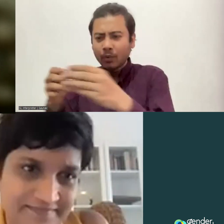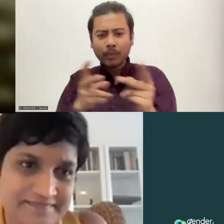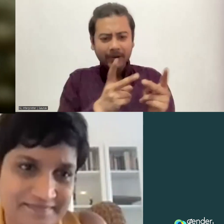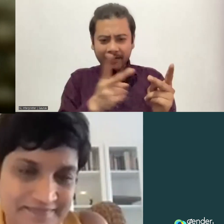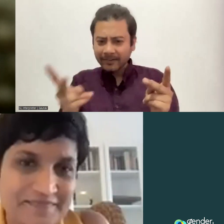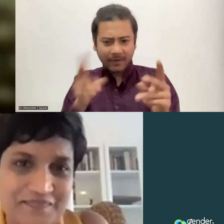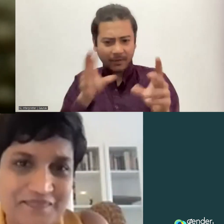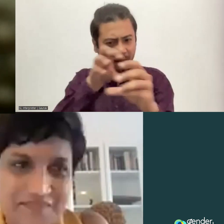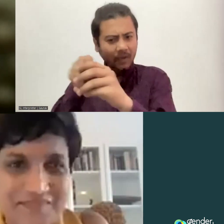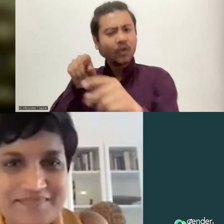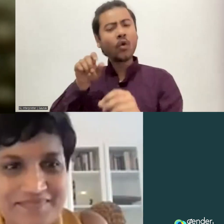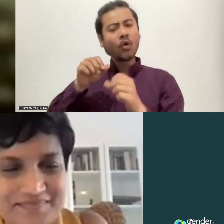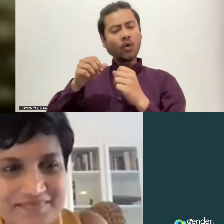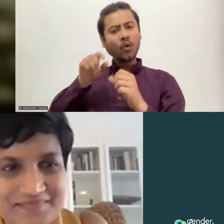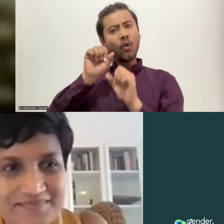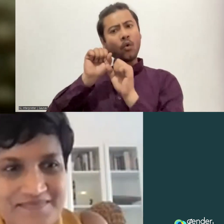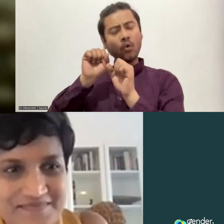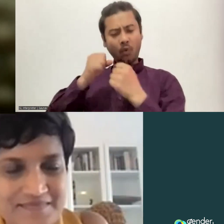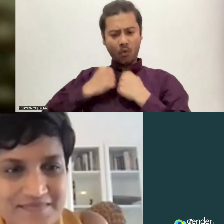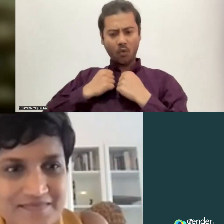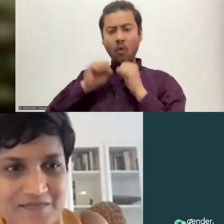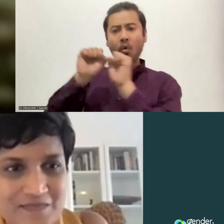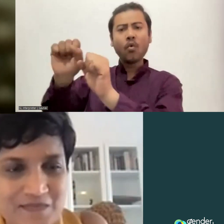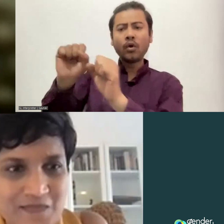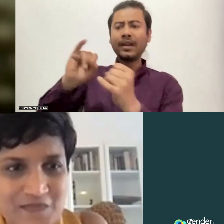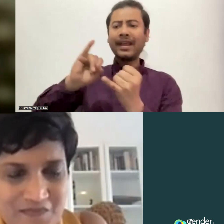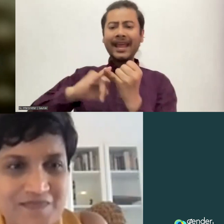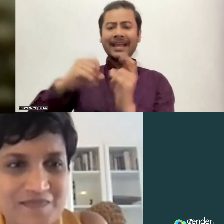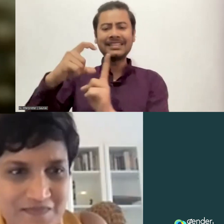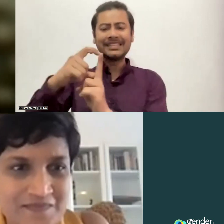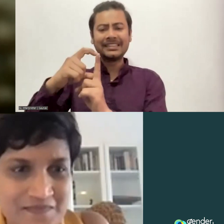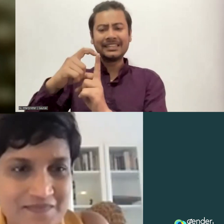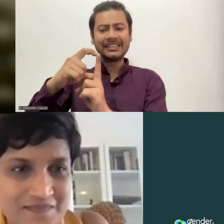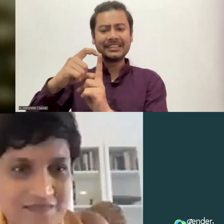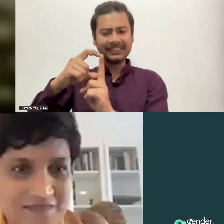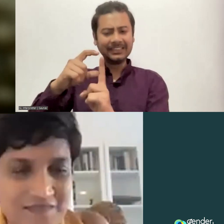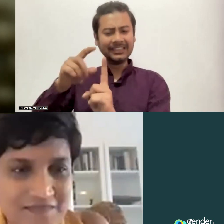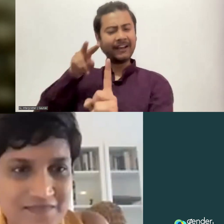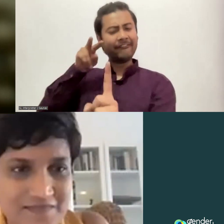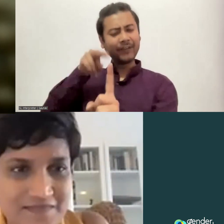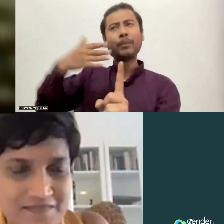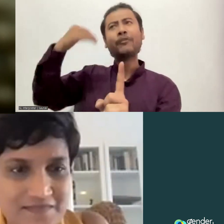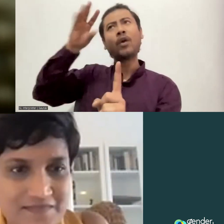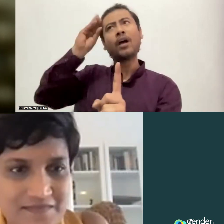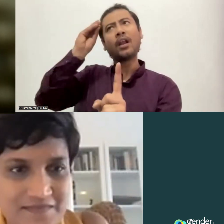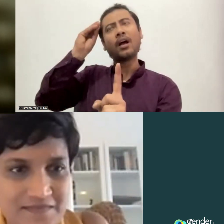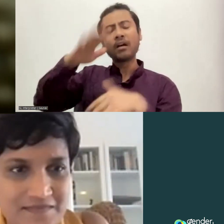is, right? And what design principles should be. How are you kind of thinking